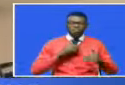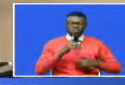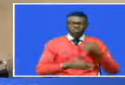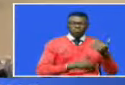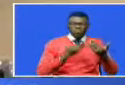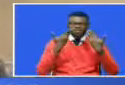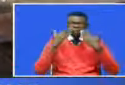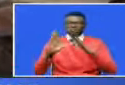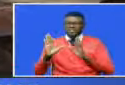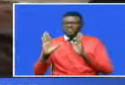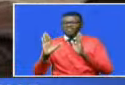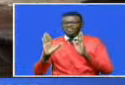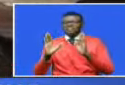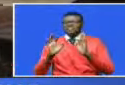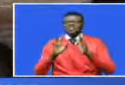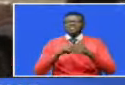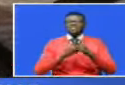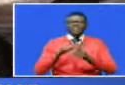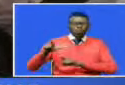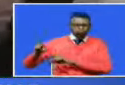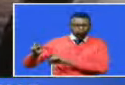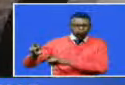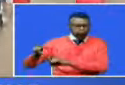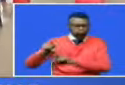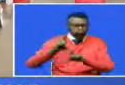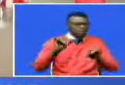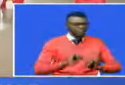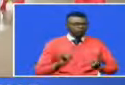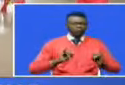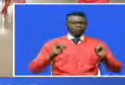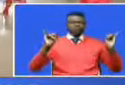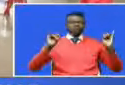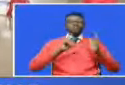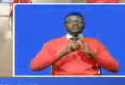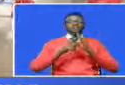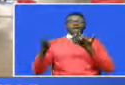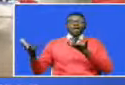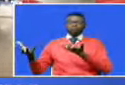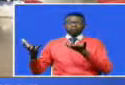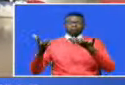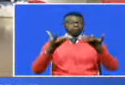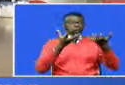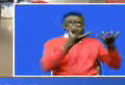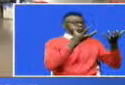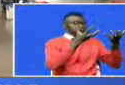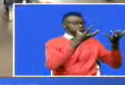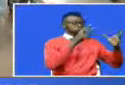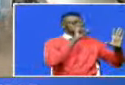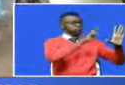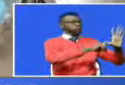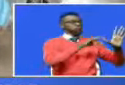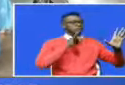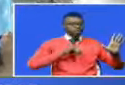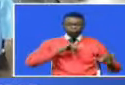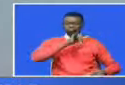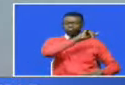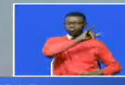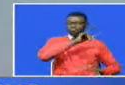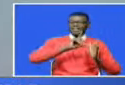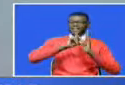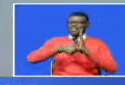the isolation unit is disinfected and the patient loaded to the plane. Then the crew sets out to the set